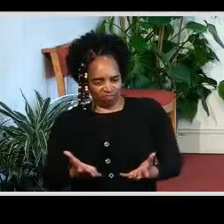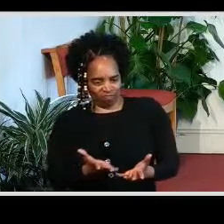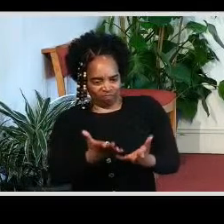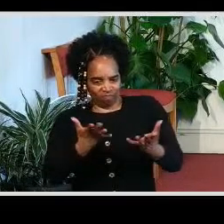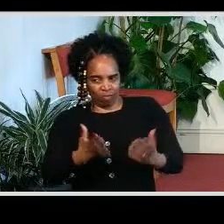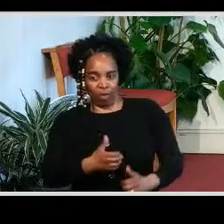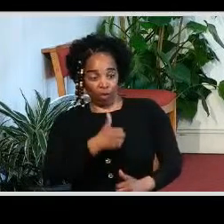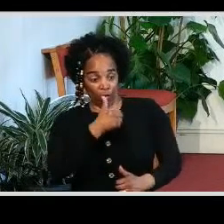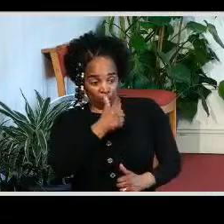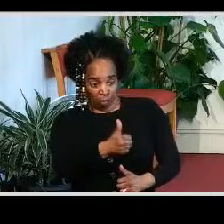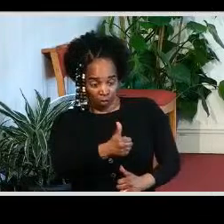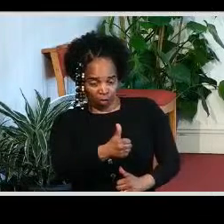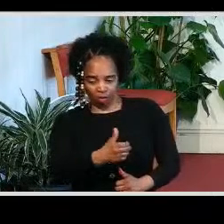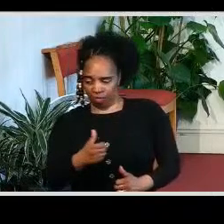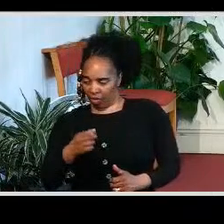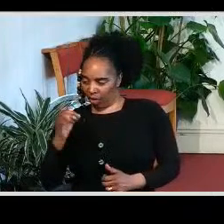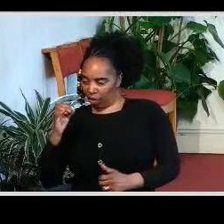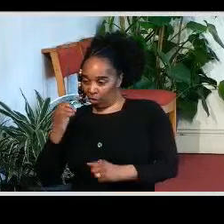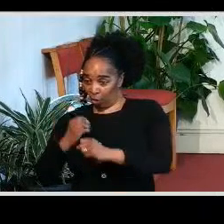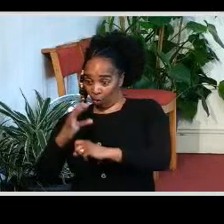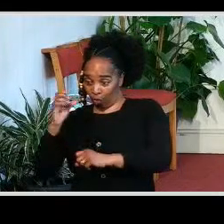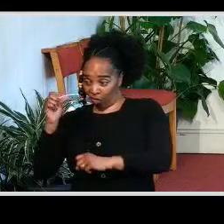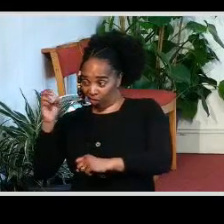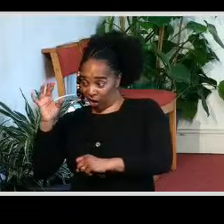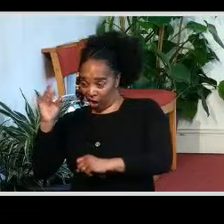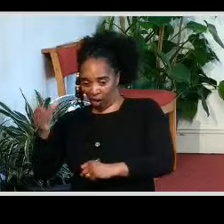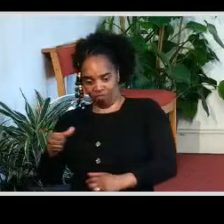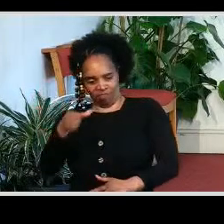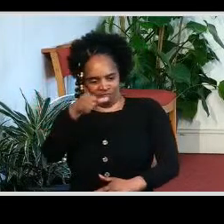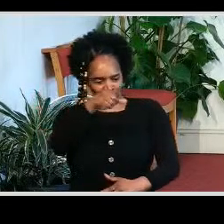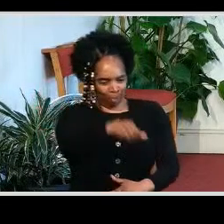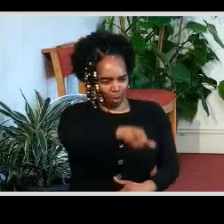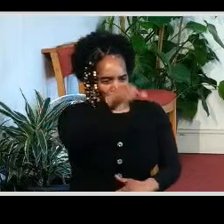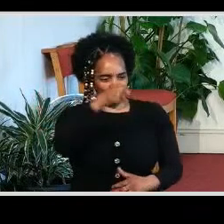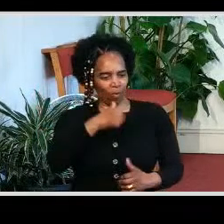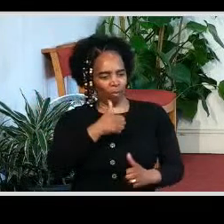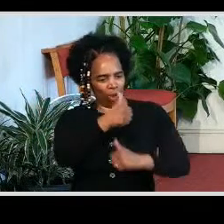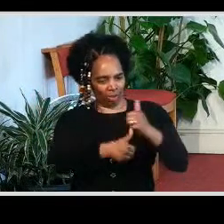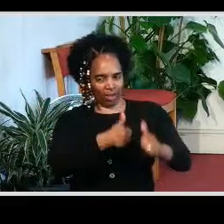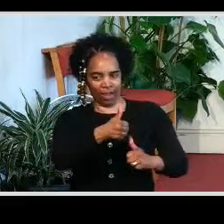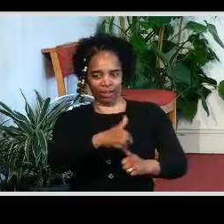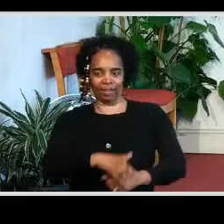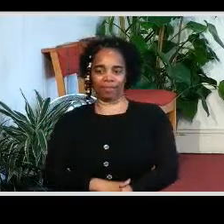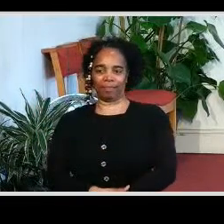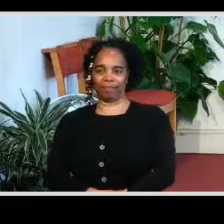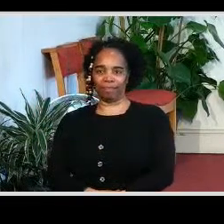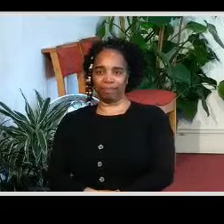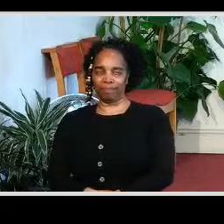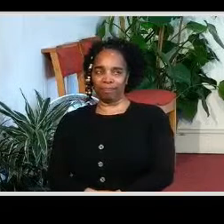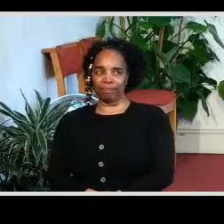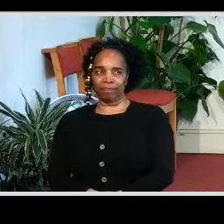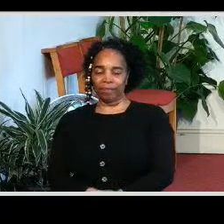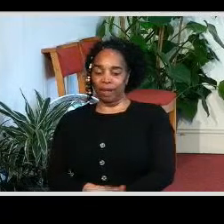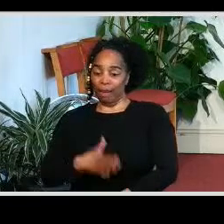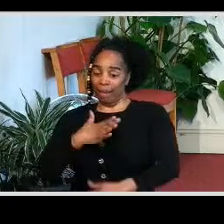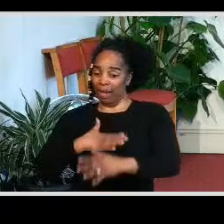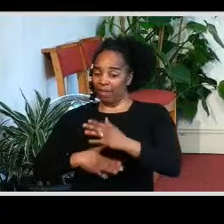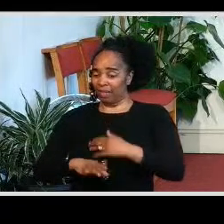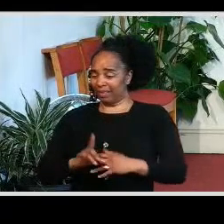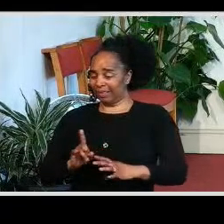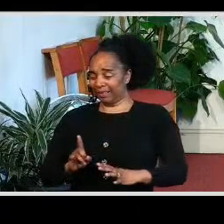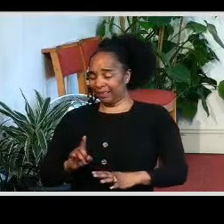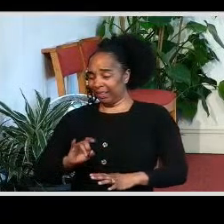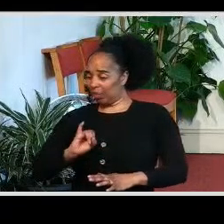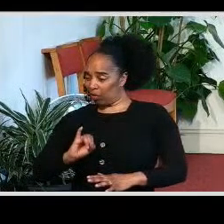good, you actually reward them for doing the good. And then when there's behavior that is not